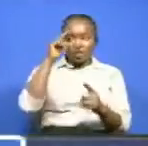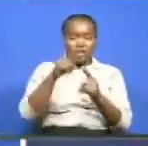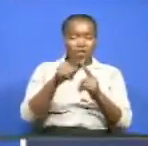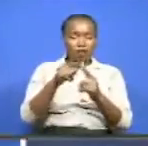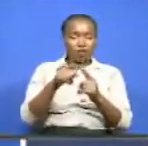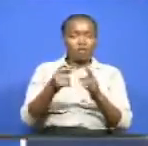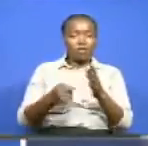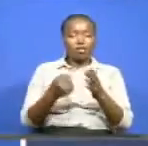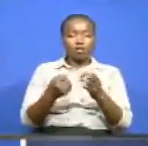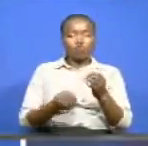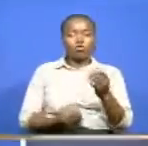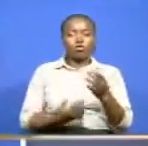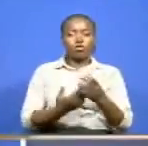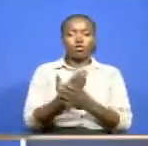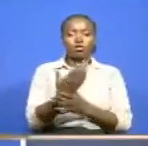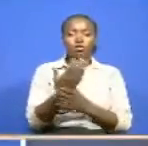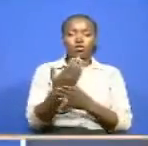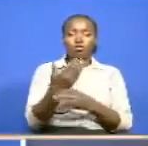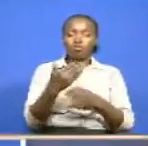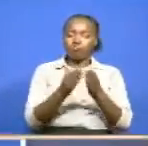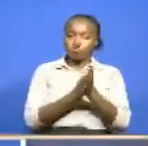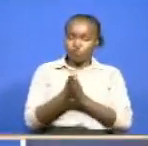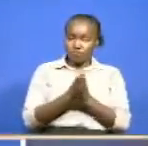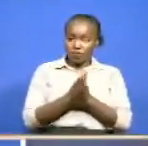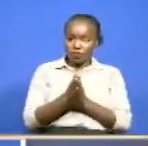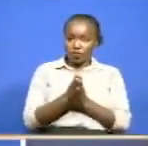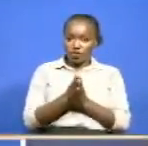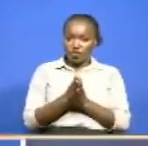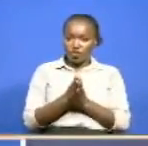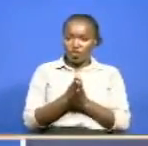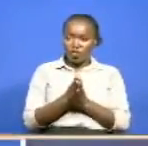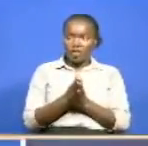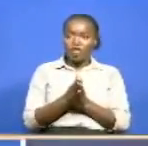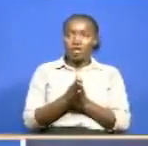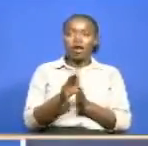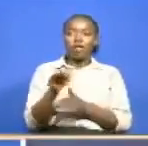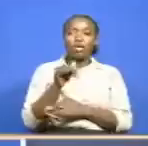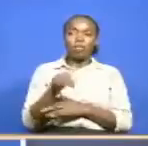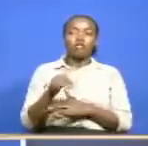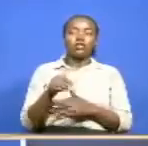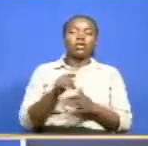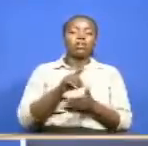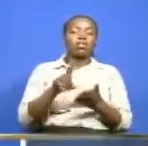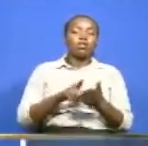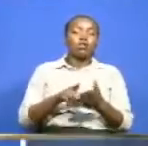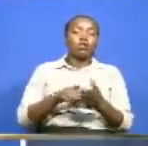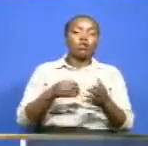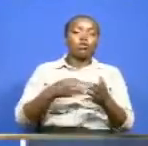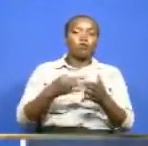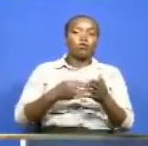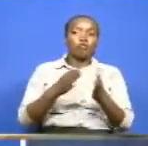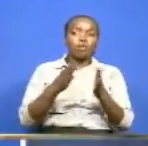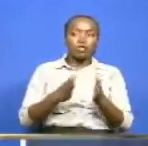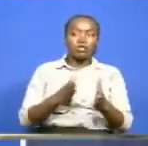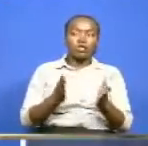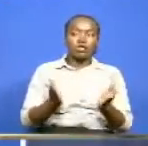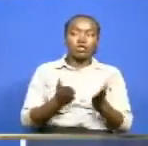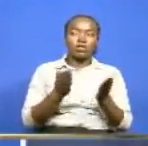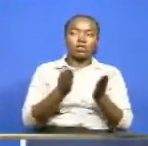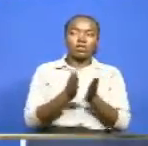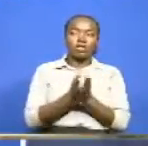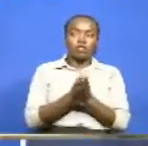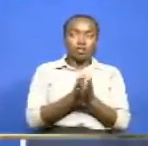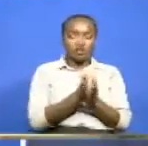industrial growth, Trade and Industry Cabinet Secretary Betty Maina is urging local manufacturers to increase production and diversify